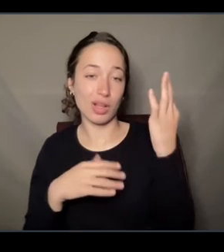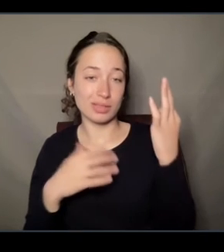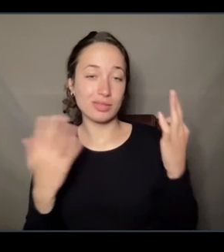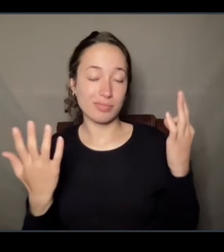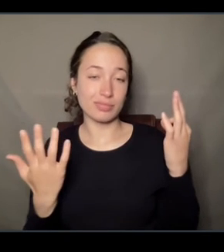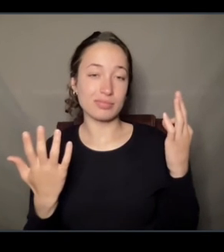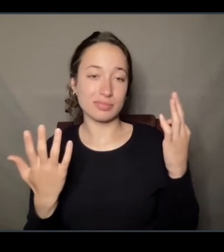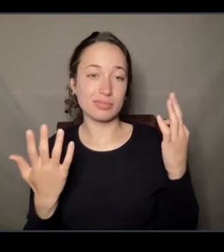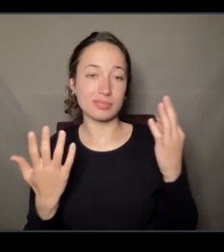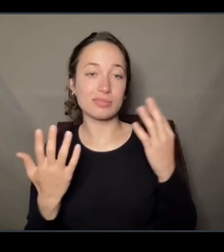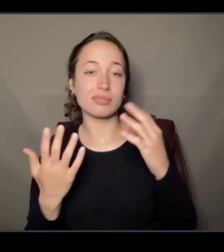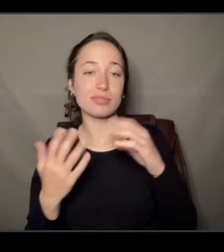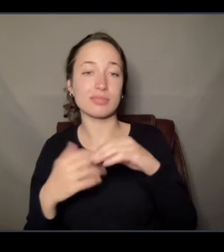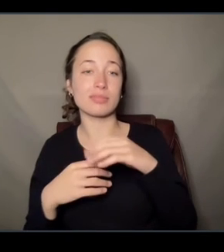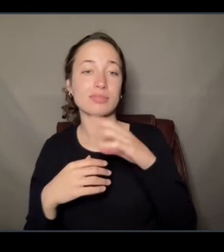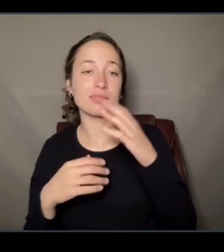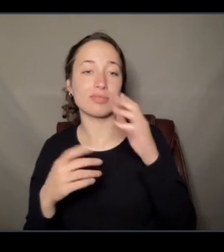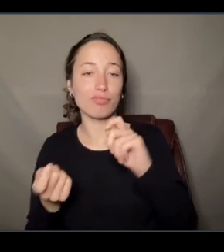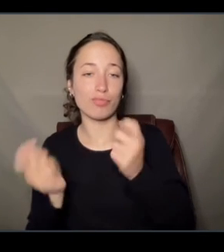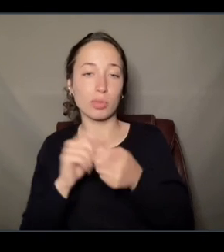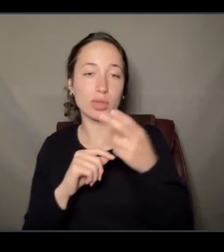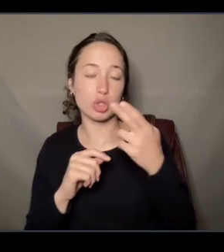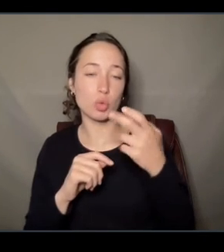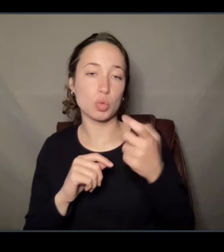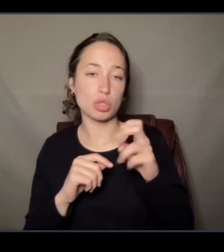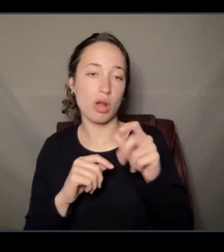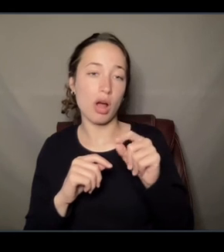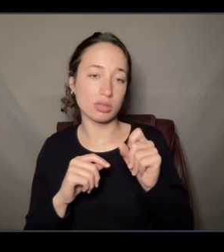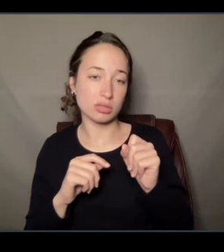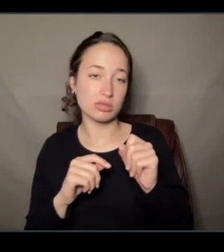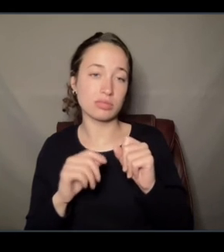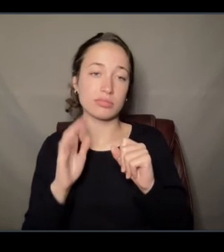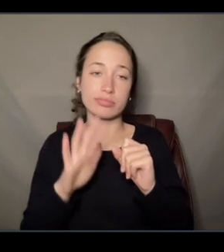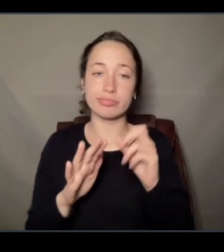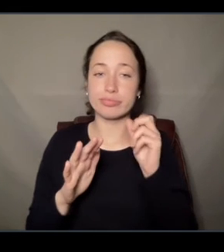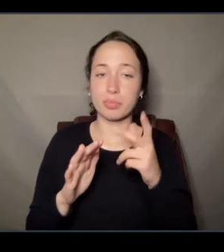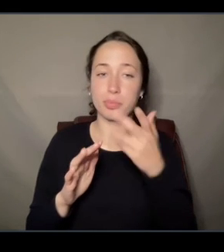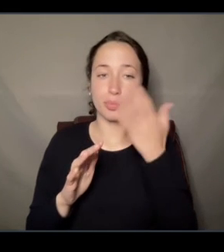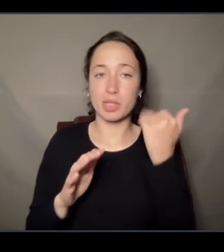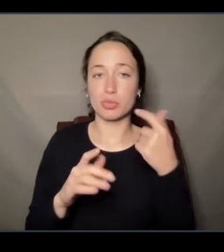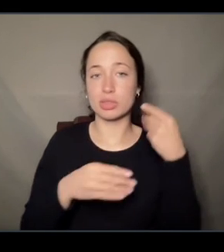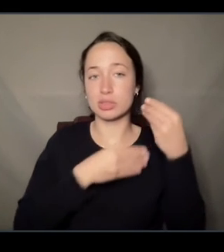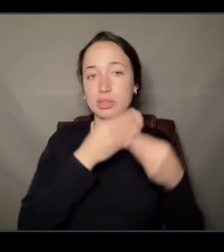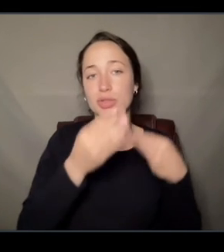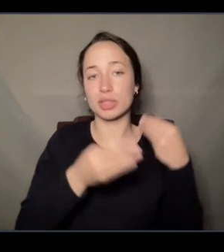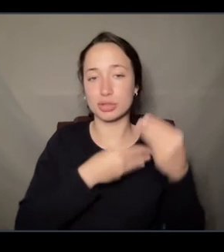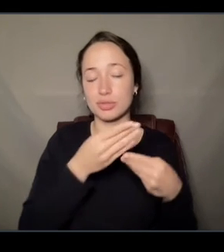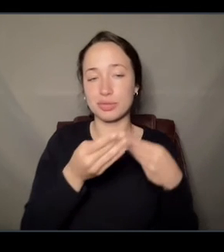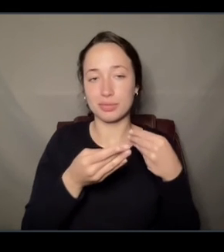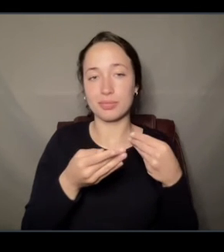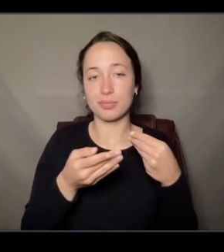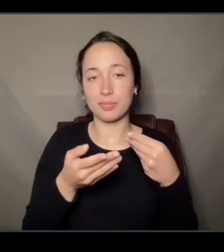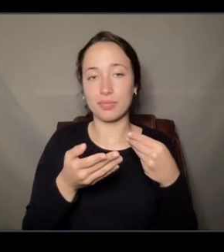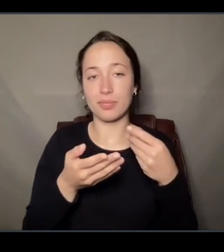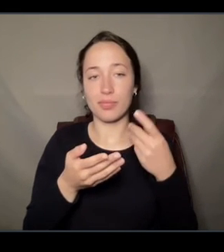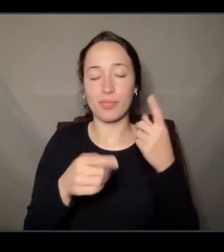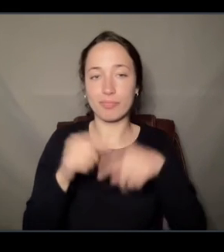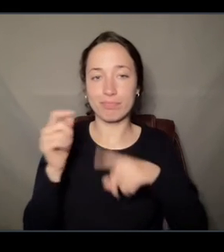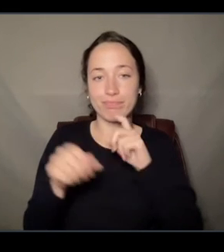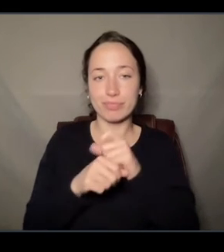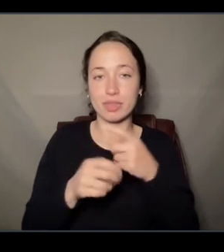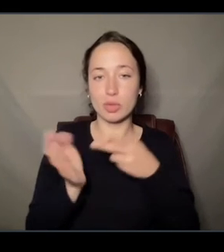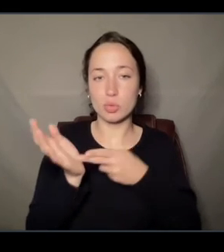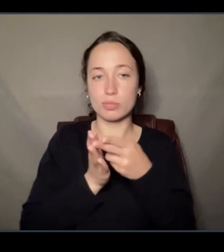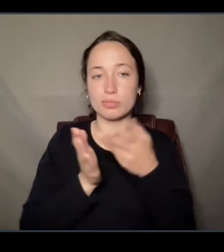was true, but we were converted by the Huguenots. And then it was okay because it was generations before. But